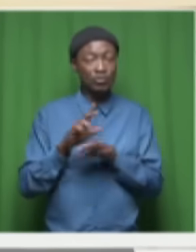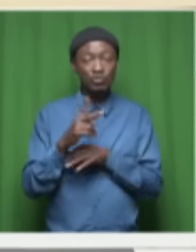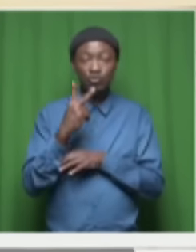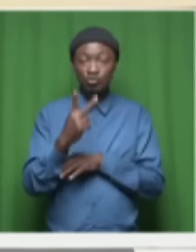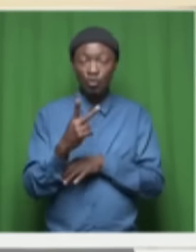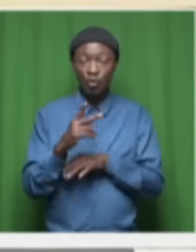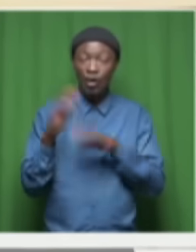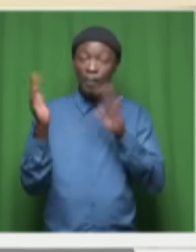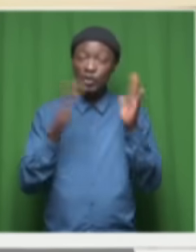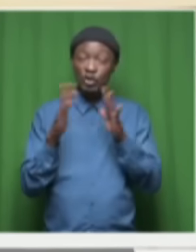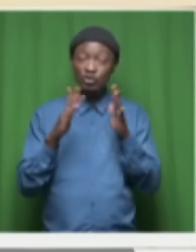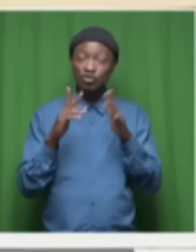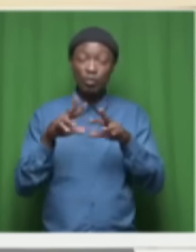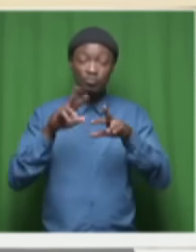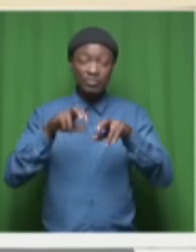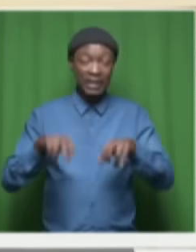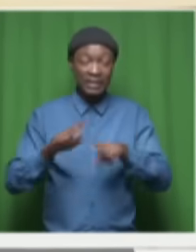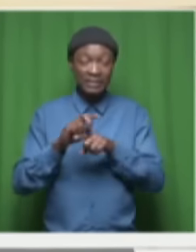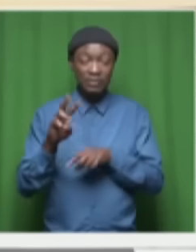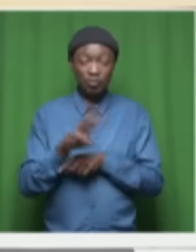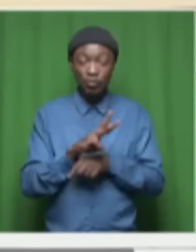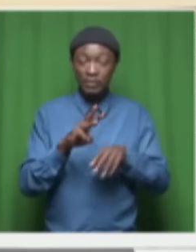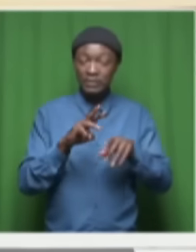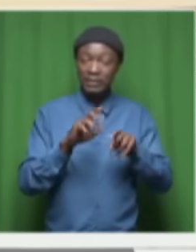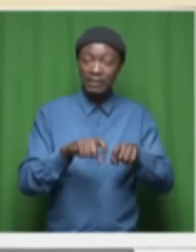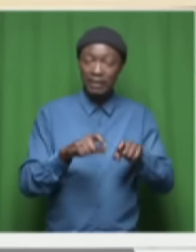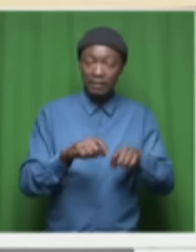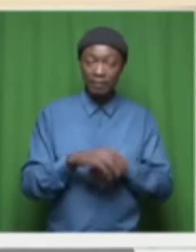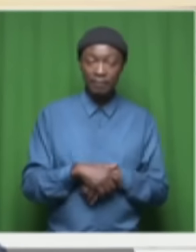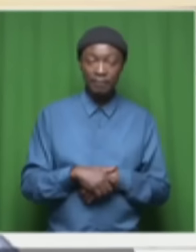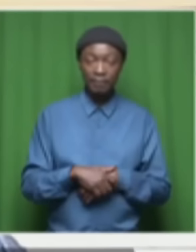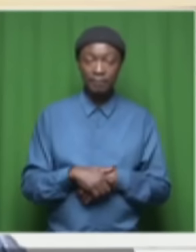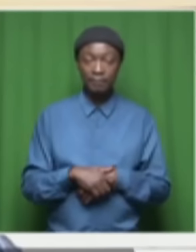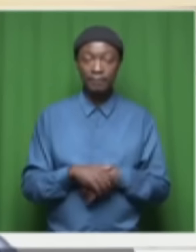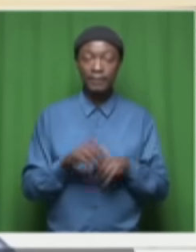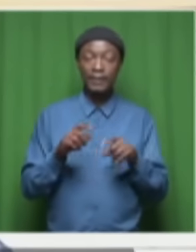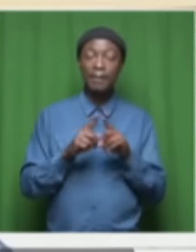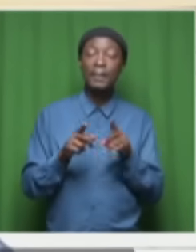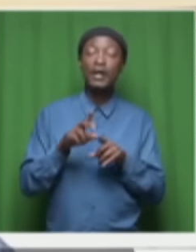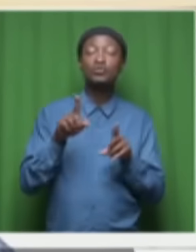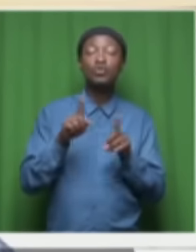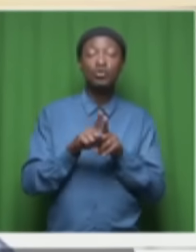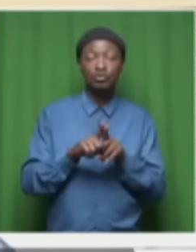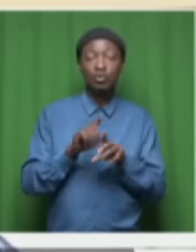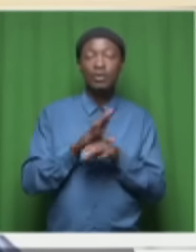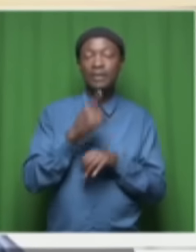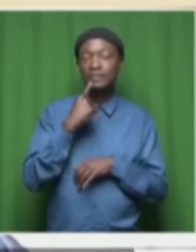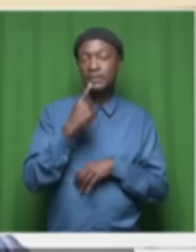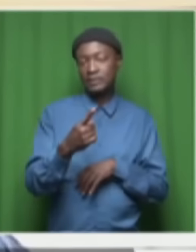storm surge in the Western Cape. But also, Leah, let me indicate that